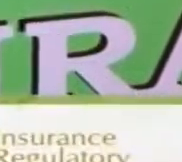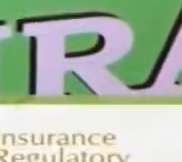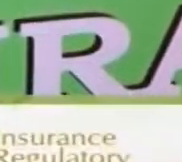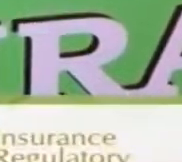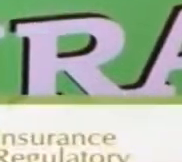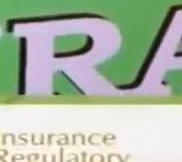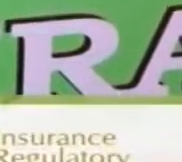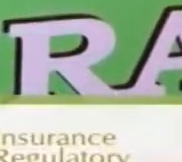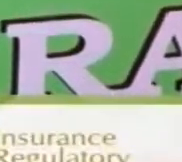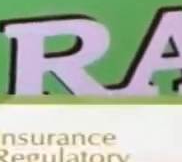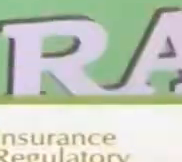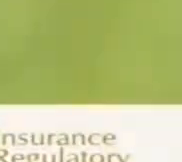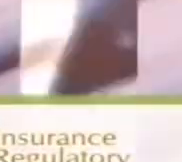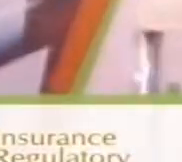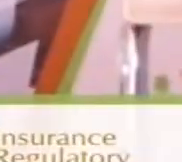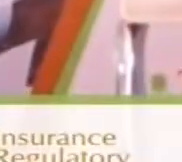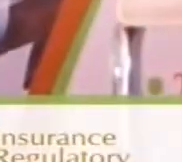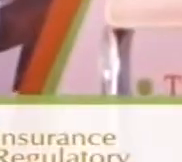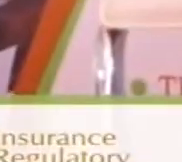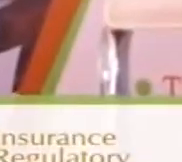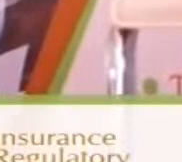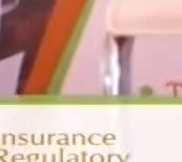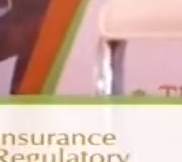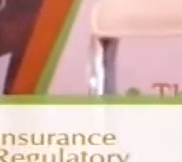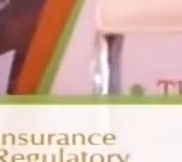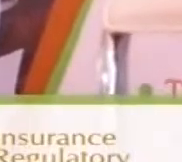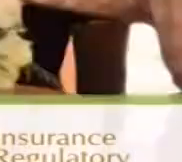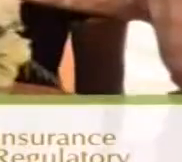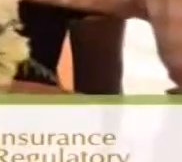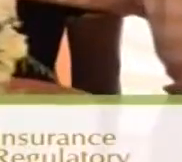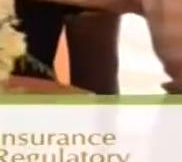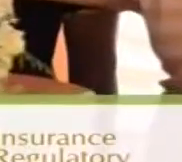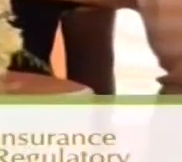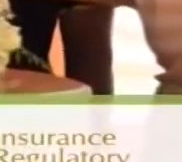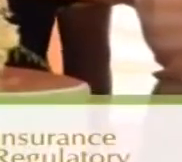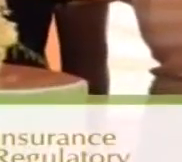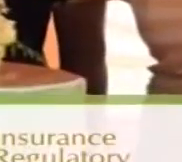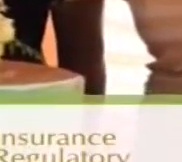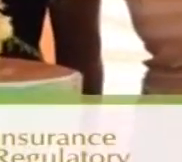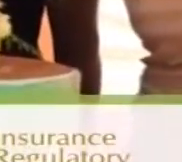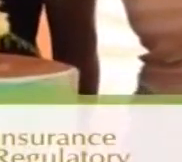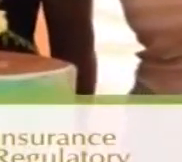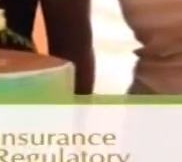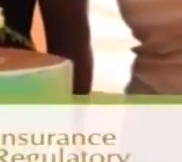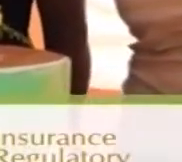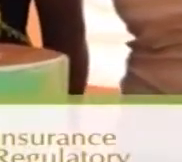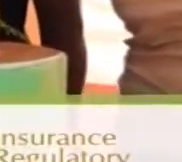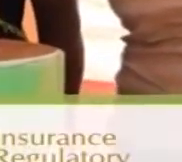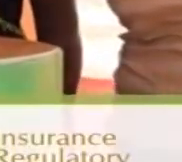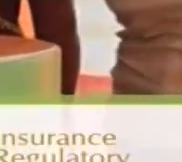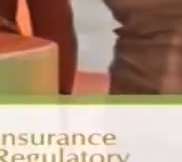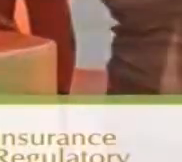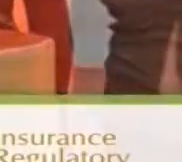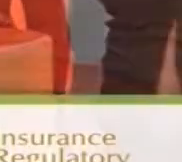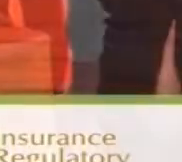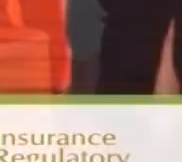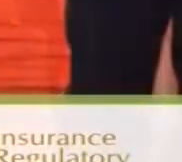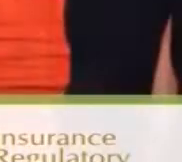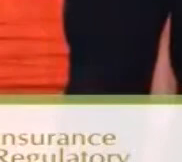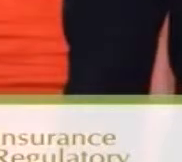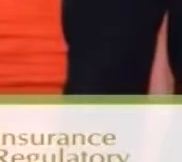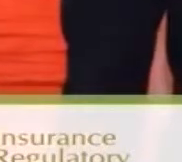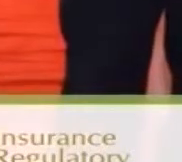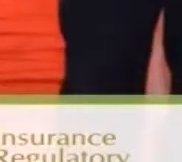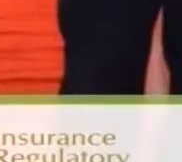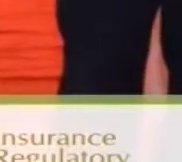to learn more about insurance. IRA officers will be on site to address your needs, queries, and complaints. Various companies will